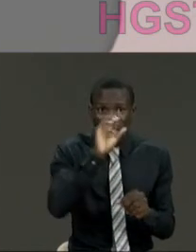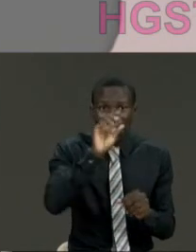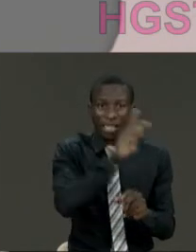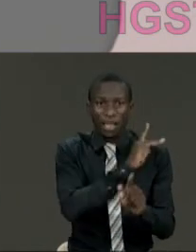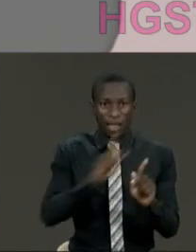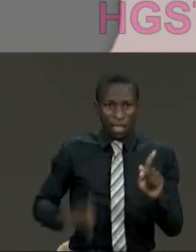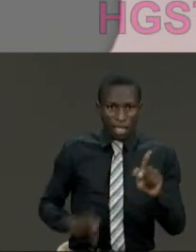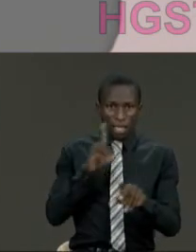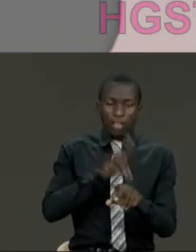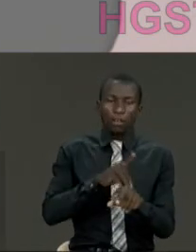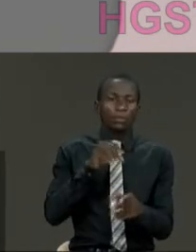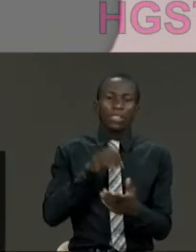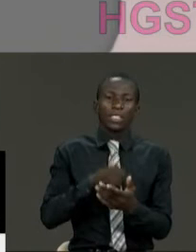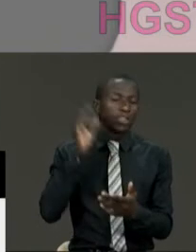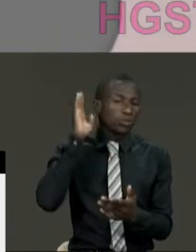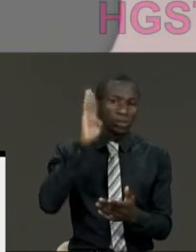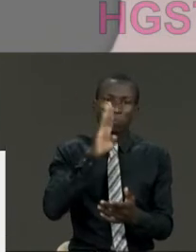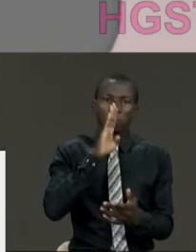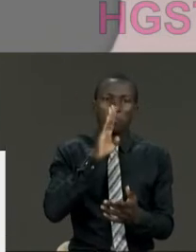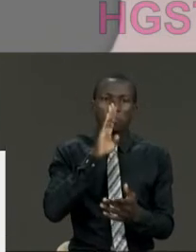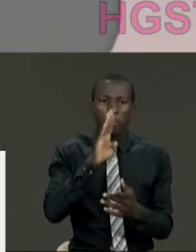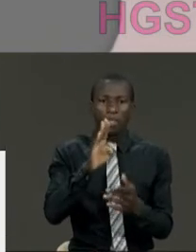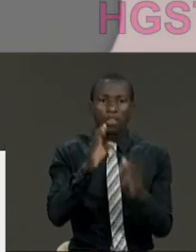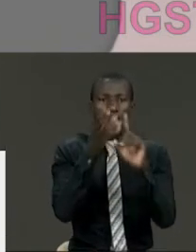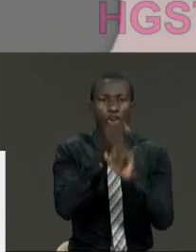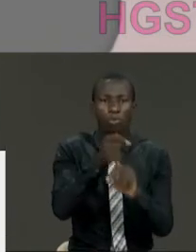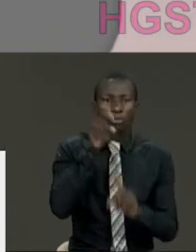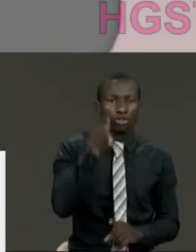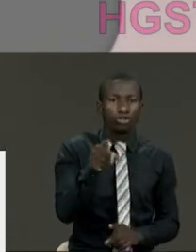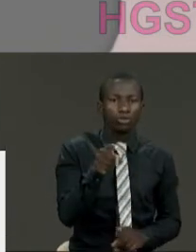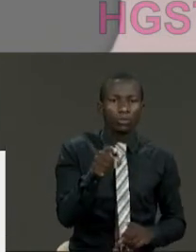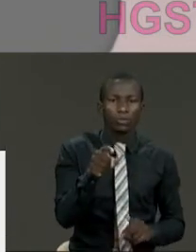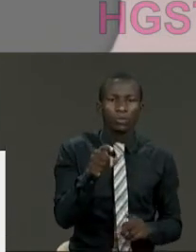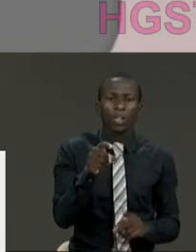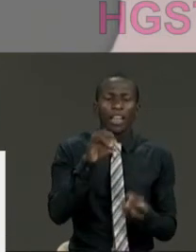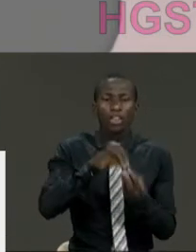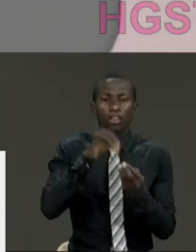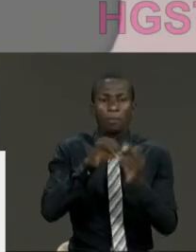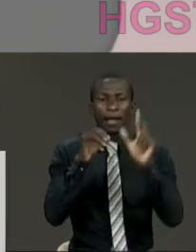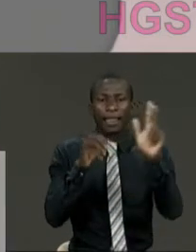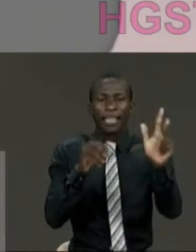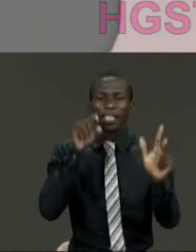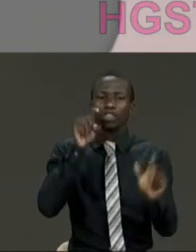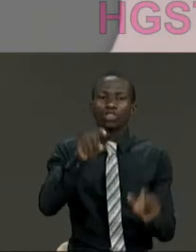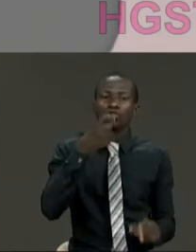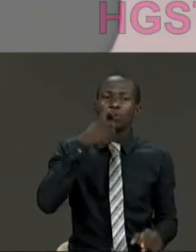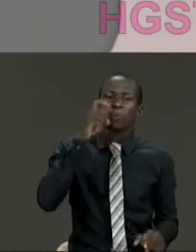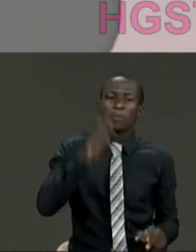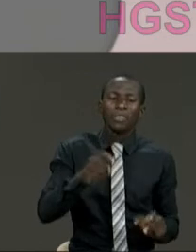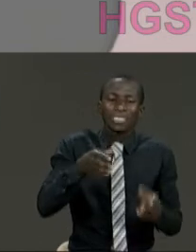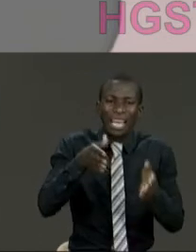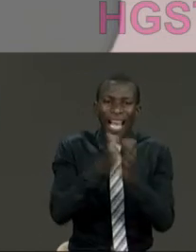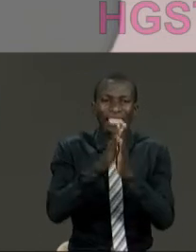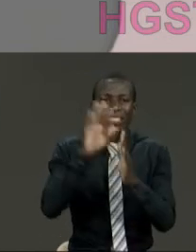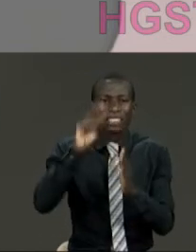And number three, you need to ask. Ask him to uphold you. Ask him to uphold you.